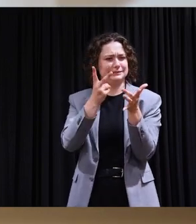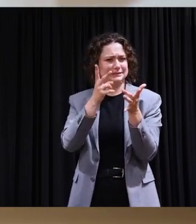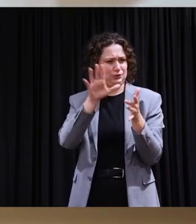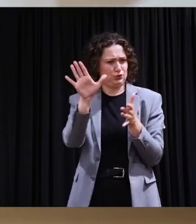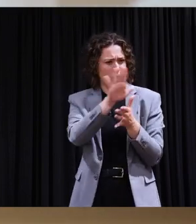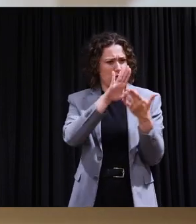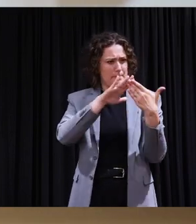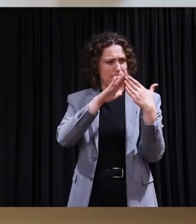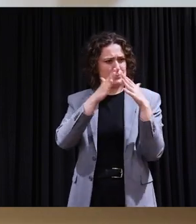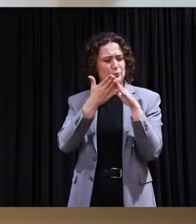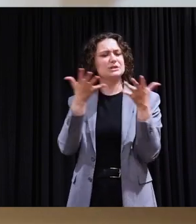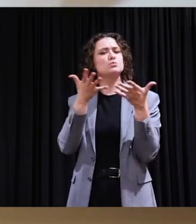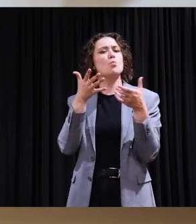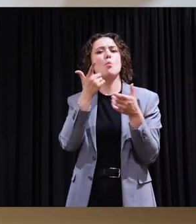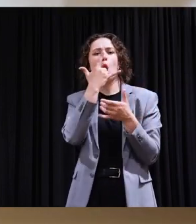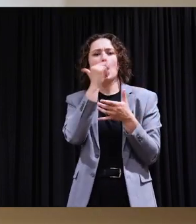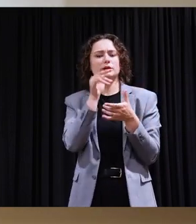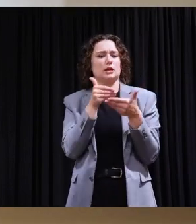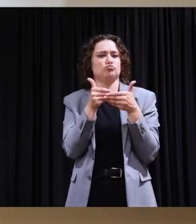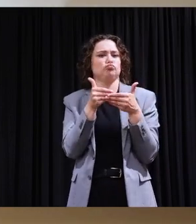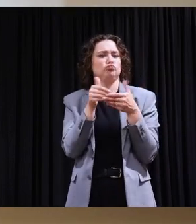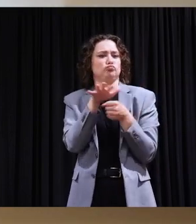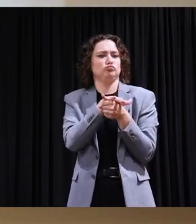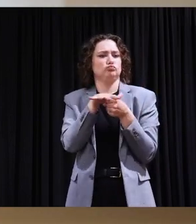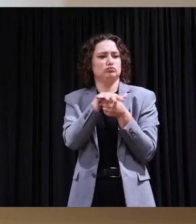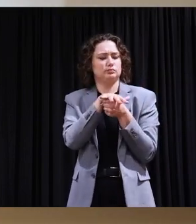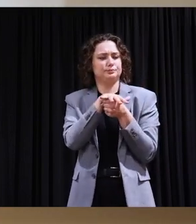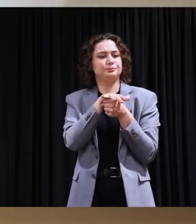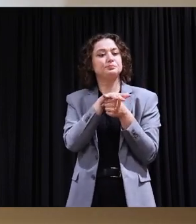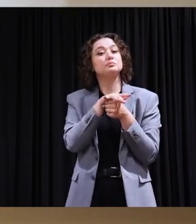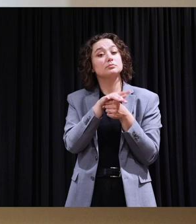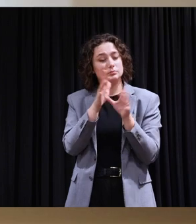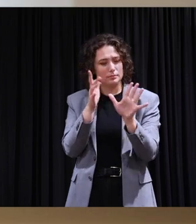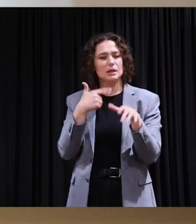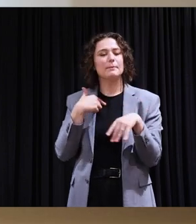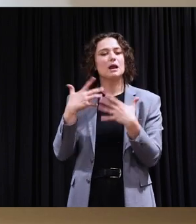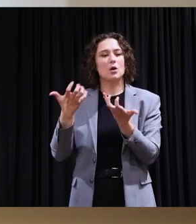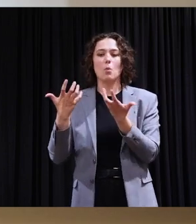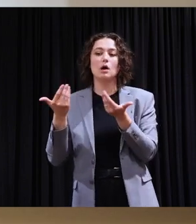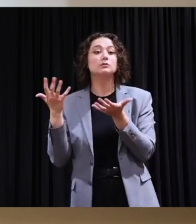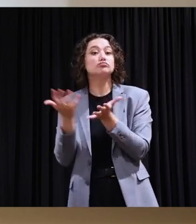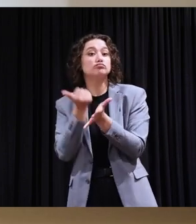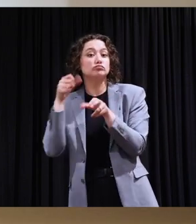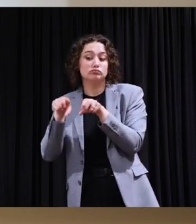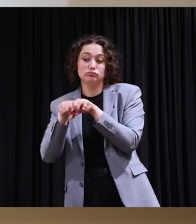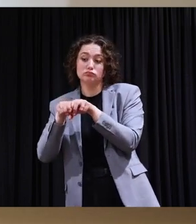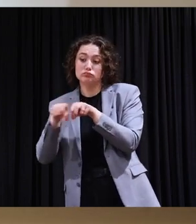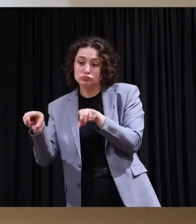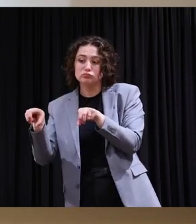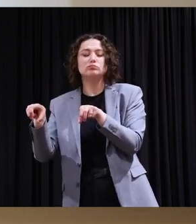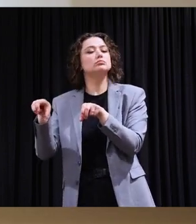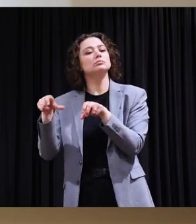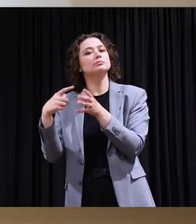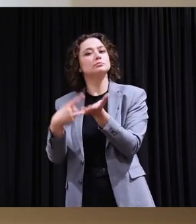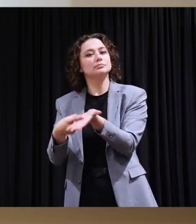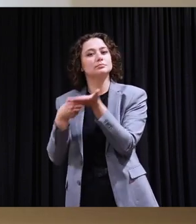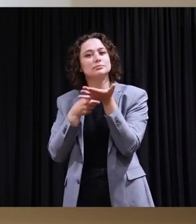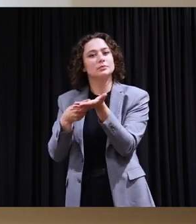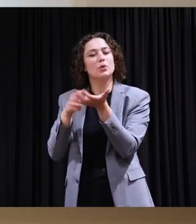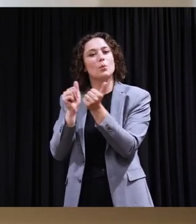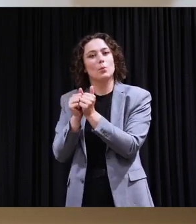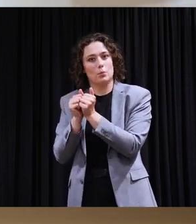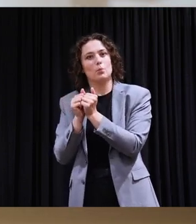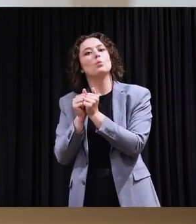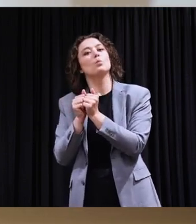with your age. But I would like to have this fireside chat with Nina and Linda and